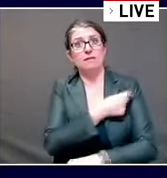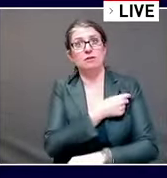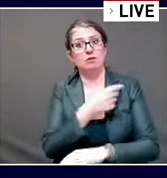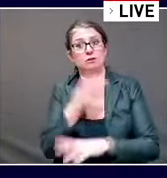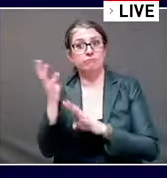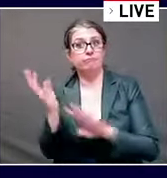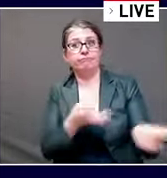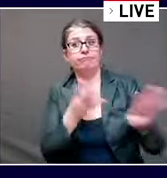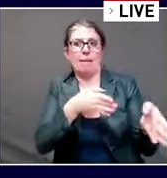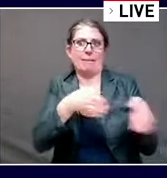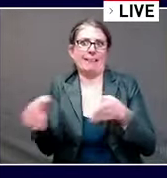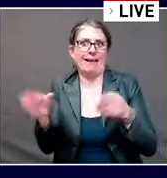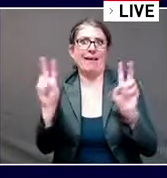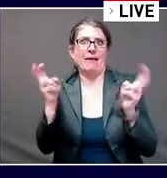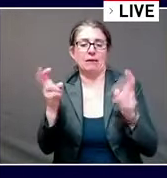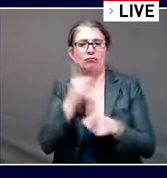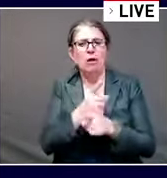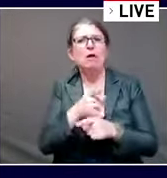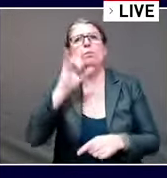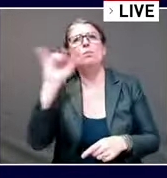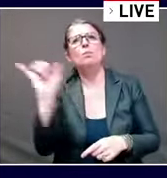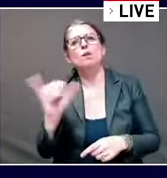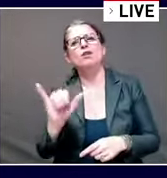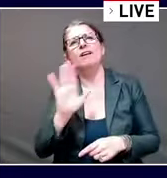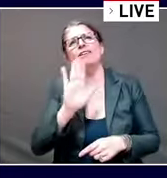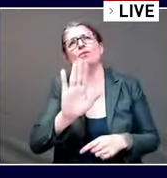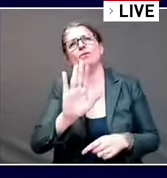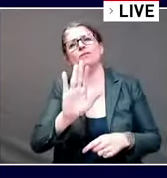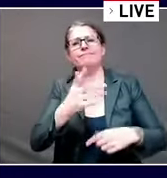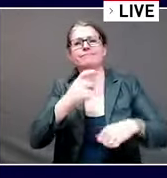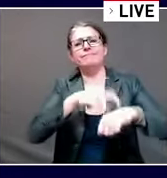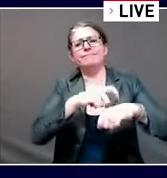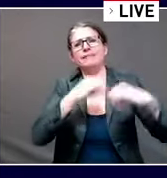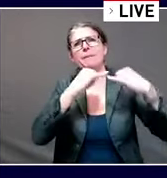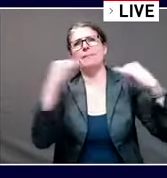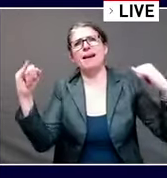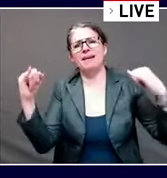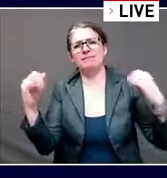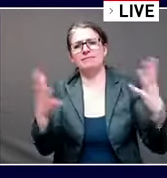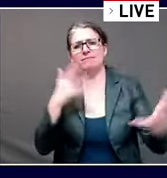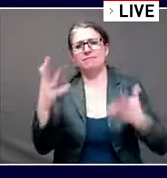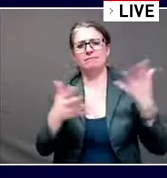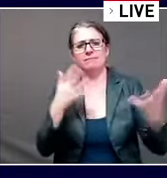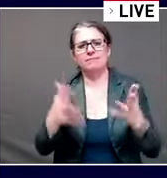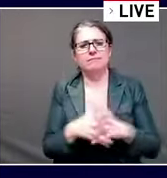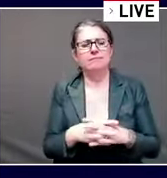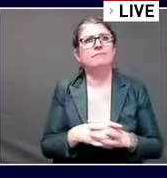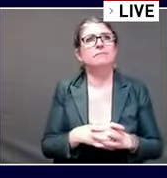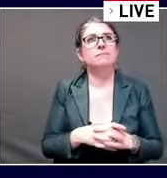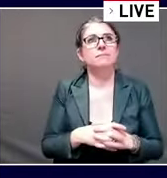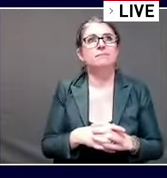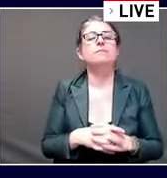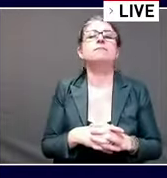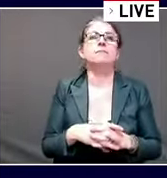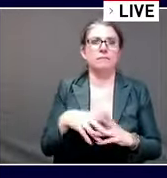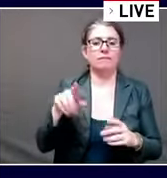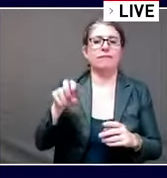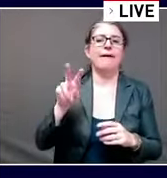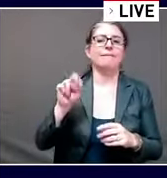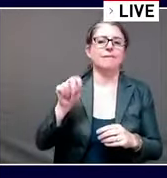that? Sure. So Evan, what Evan is referencing is an effort by the US CDC to have visibility, 360